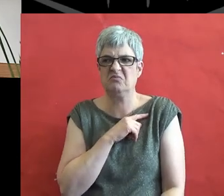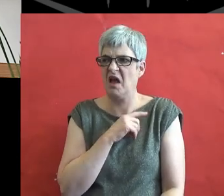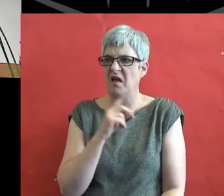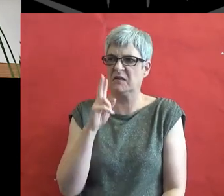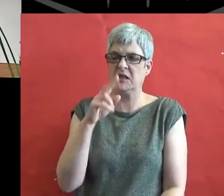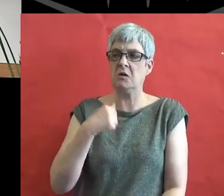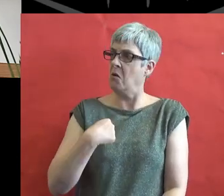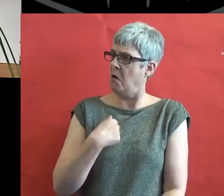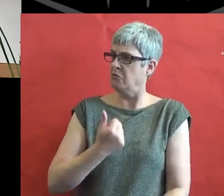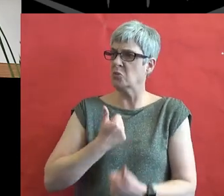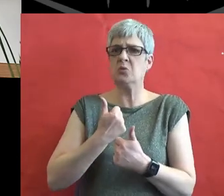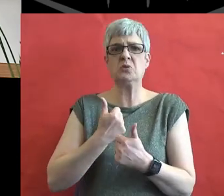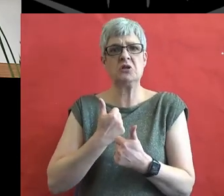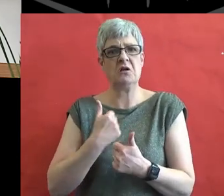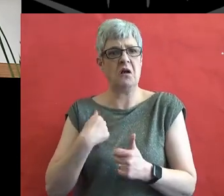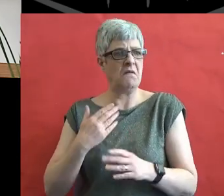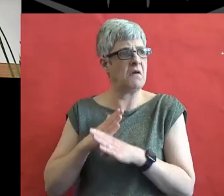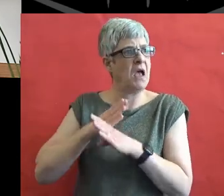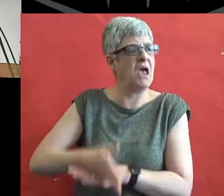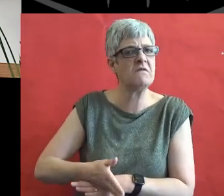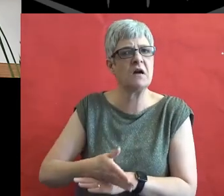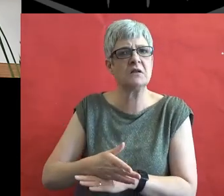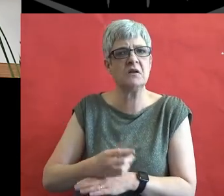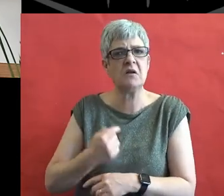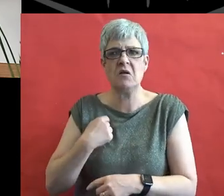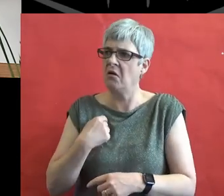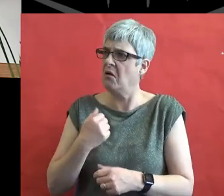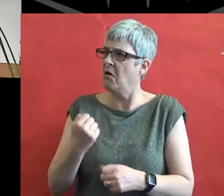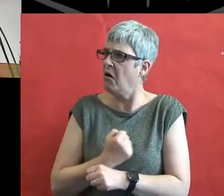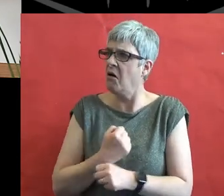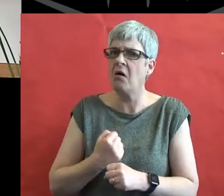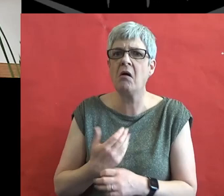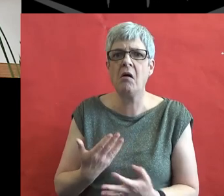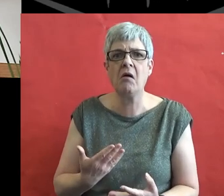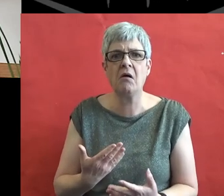how much effort we've put in or how much we've done or whatever.